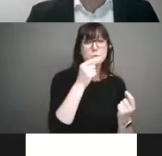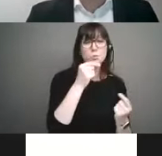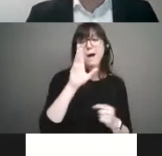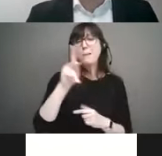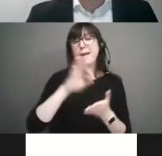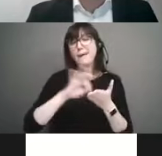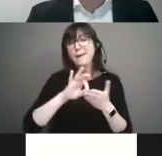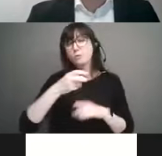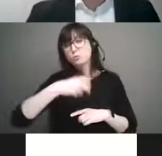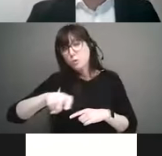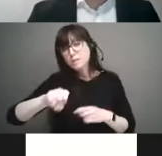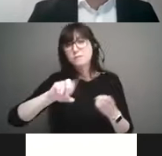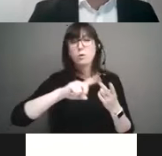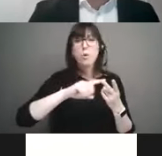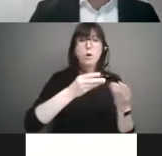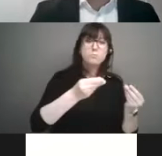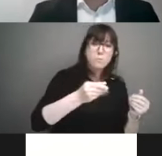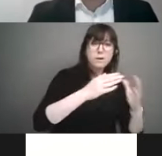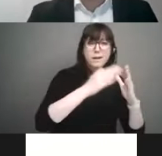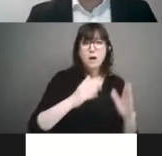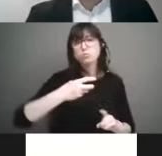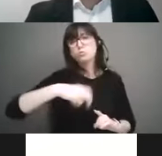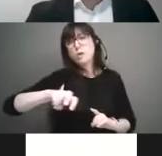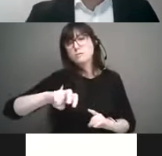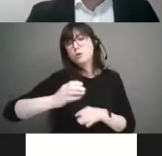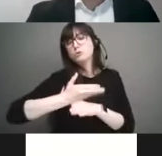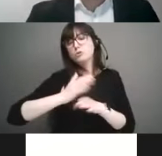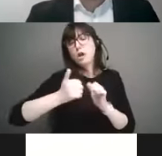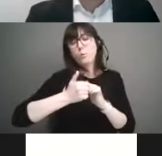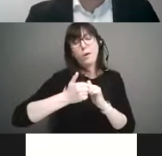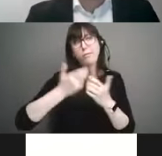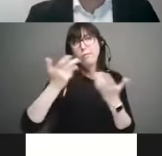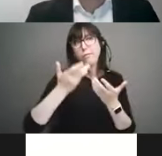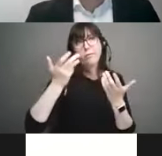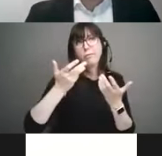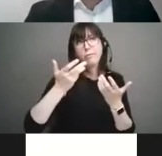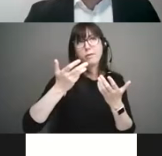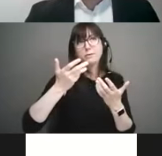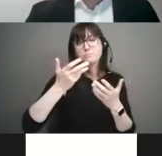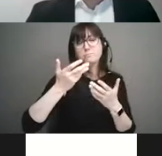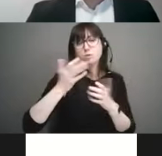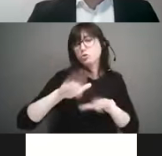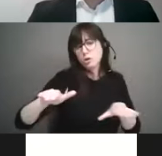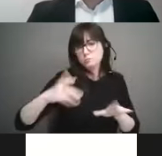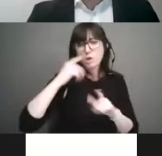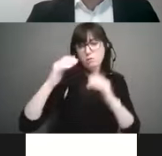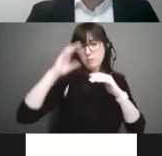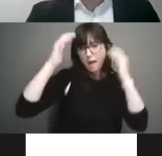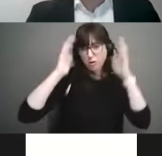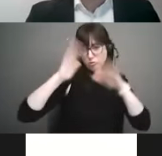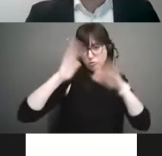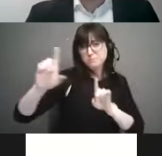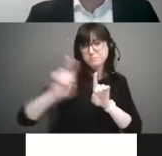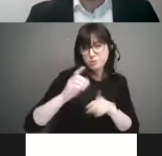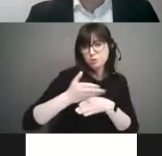or a piece of real property into joint tenancy with, let's say, one of their kids, and they do so for the